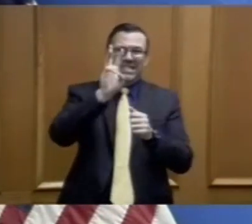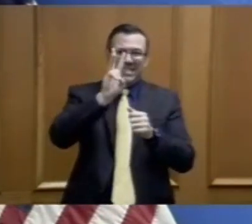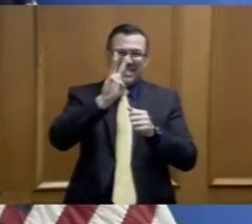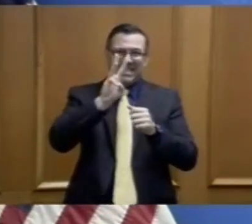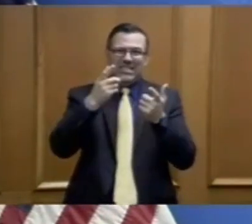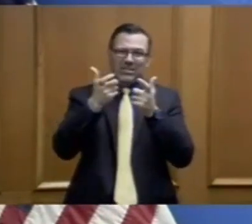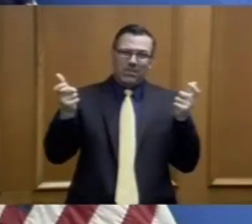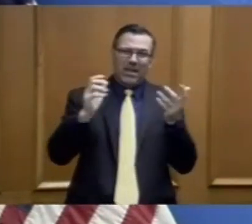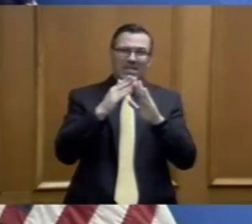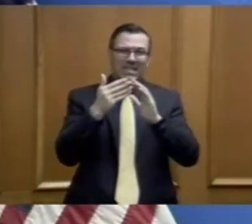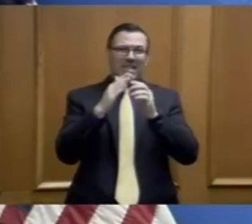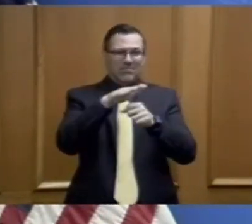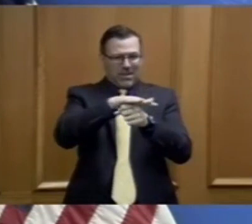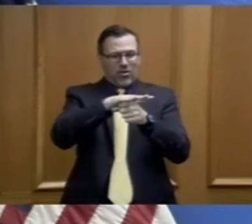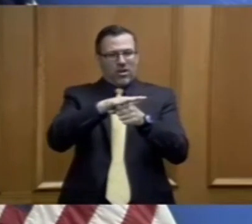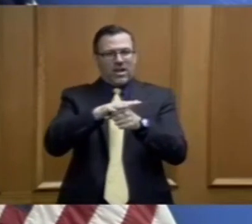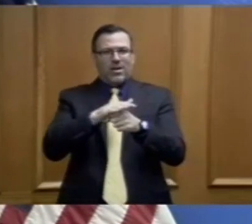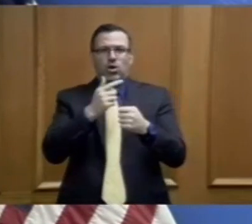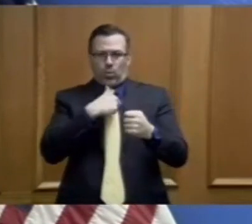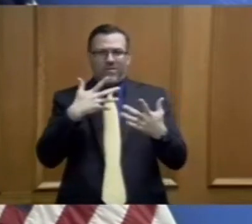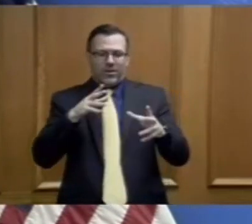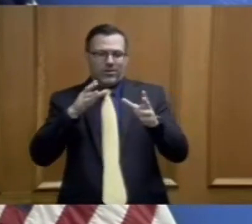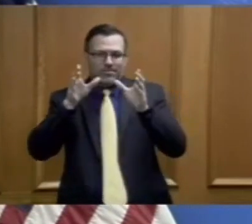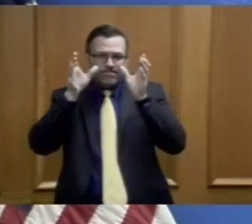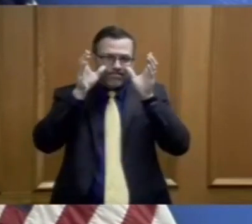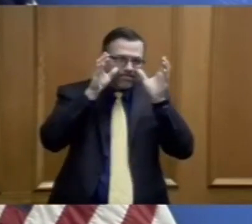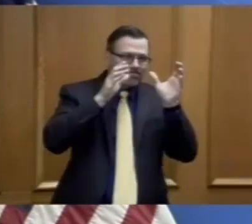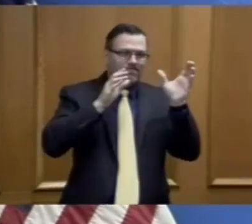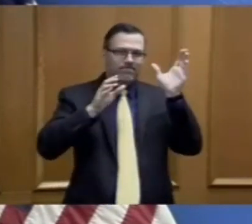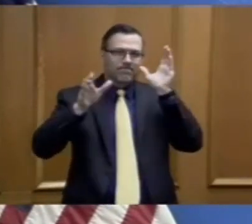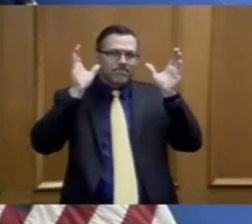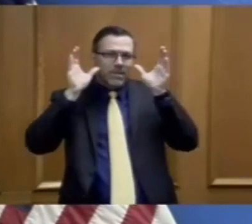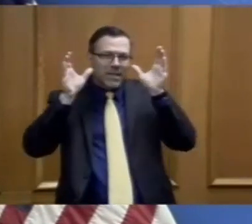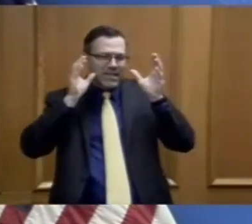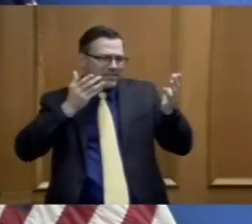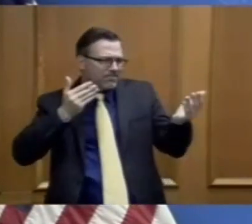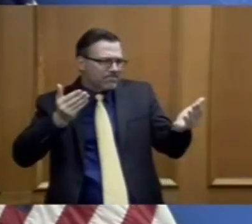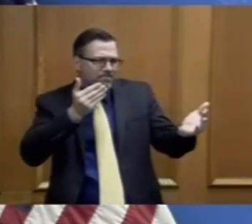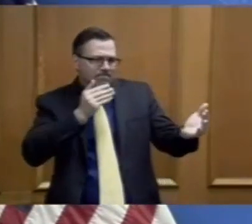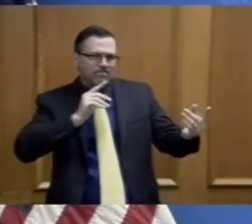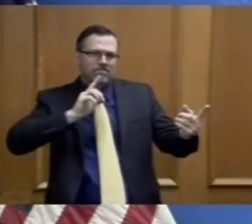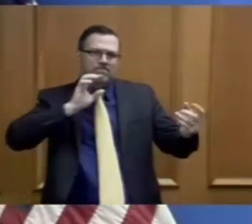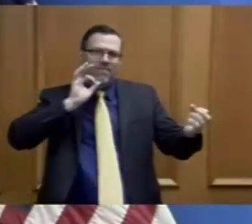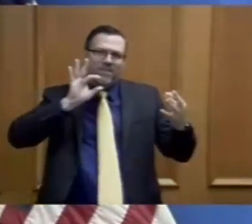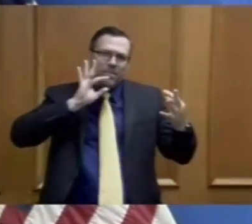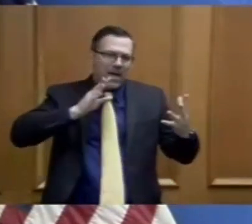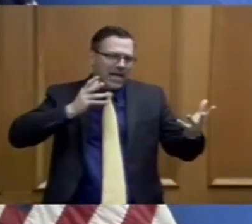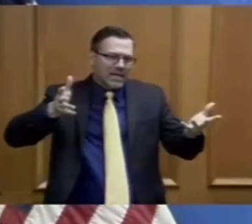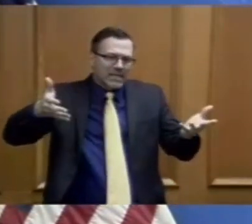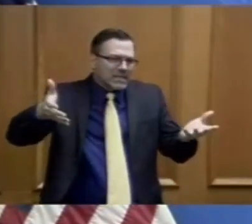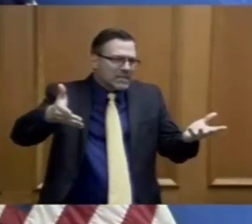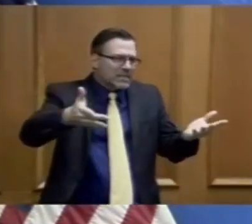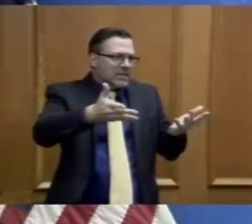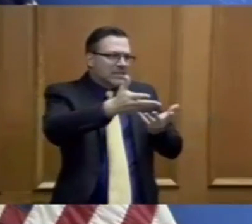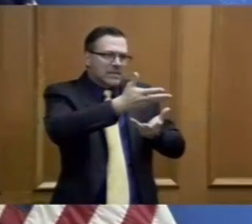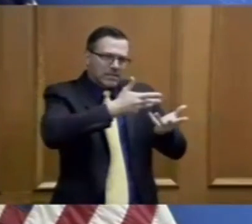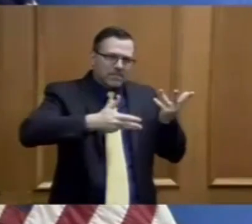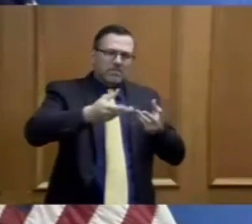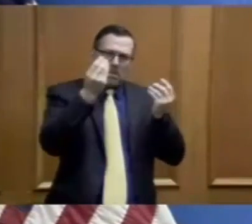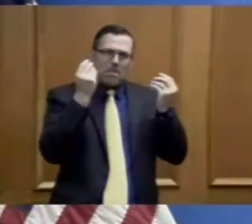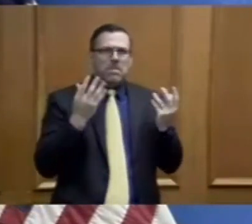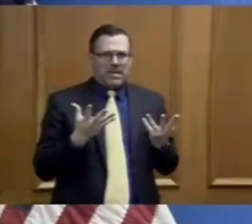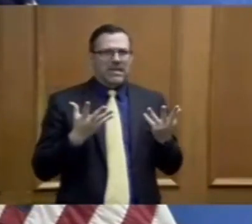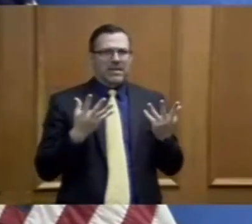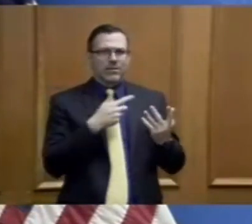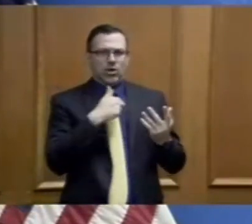been a number of ways that doctors and healthcare officials have provided input into